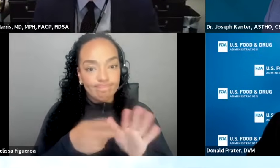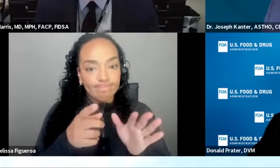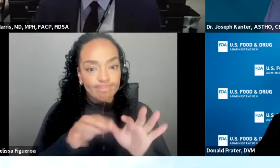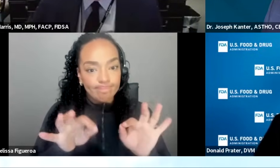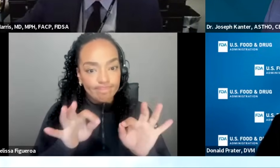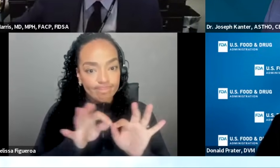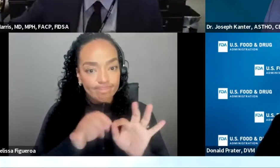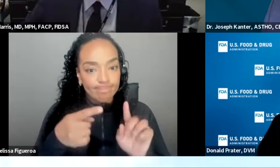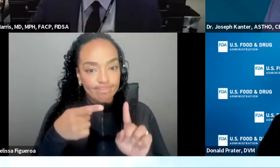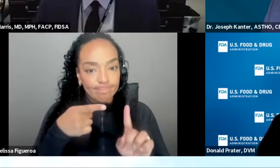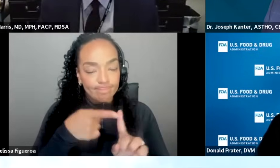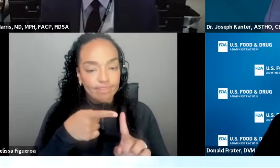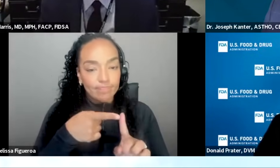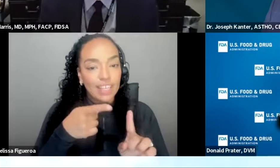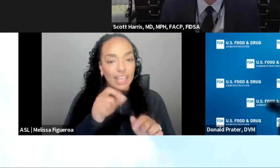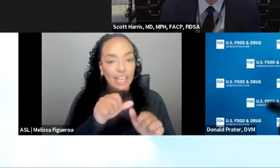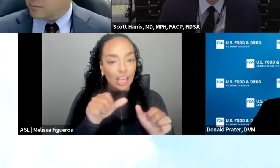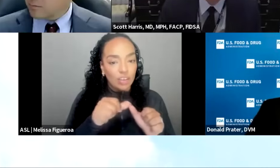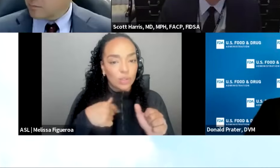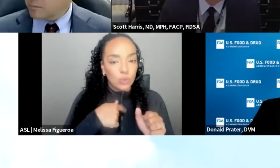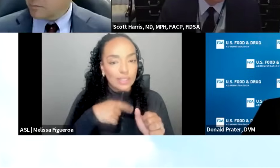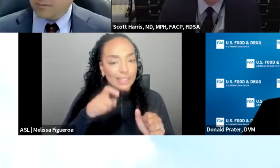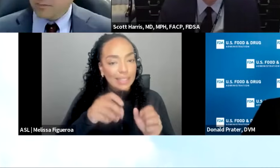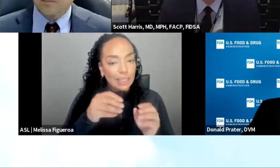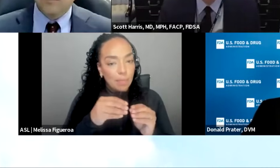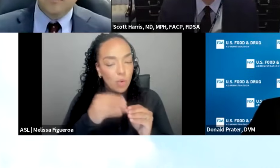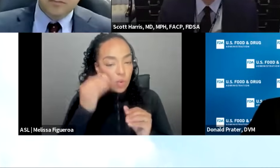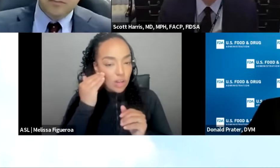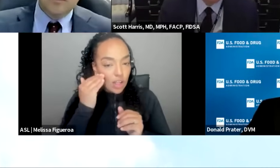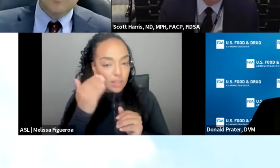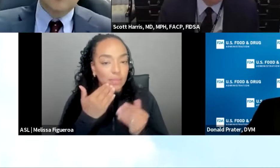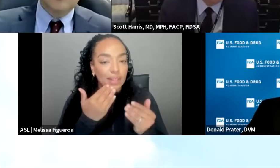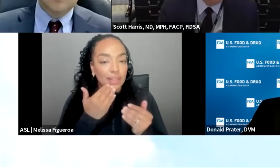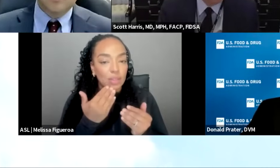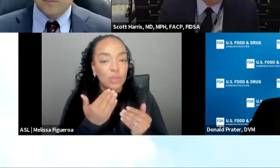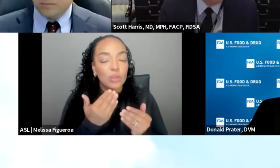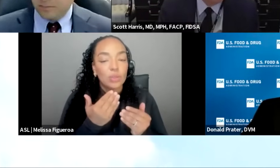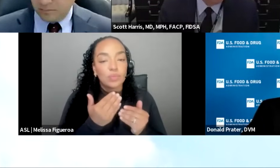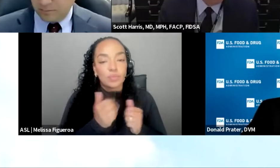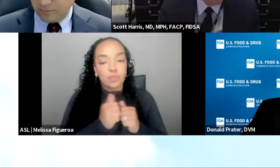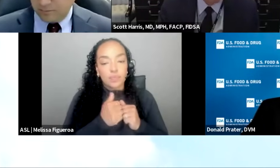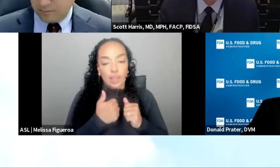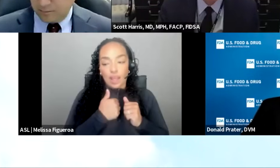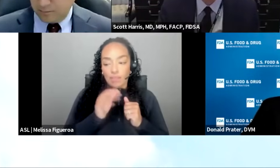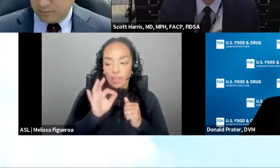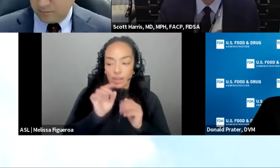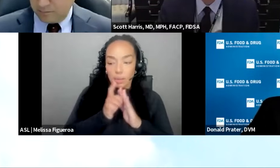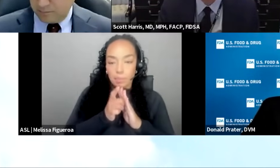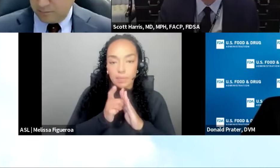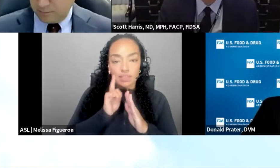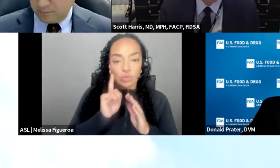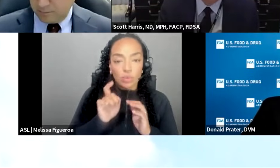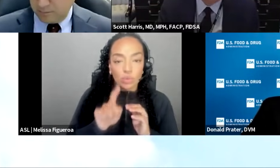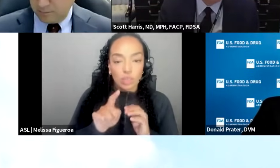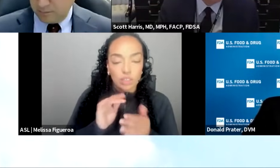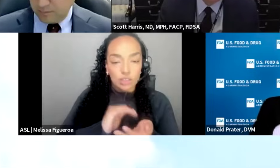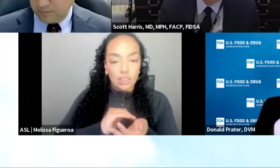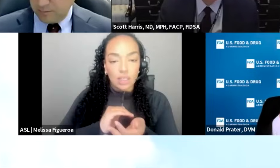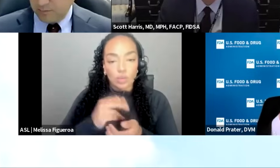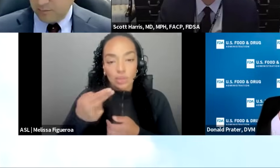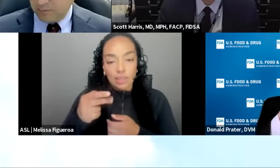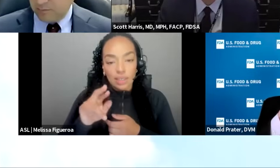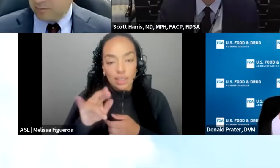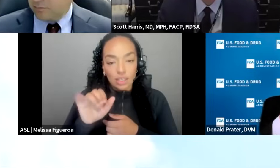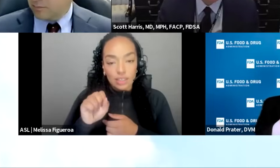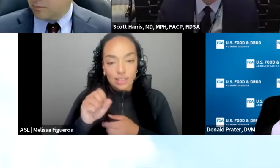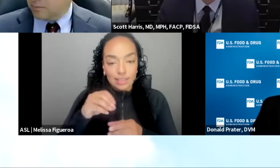knowledge and that there's work ongoing. So thank you so very much. We've got about 9 minutes for questions. Let me go first to Dr. Harris in